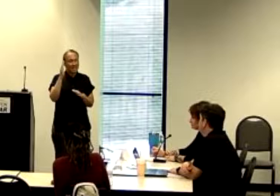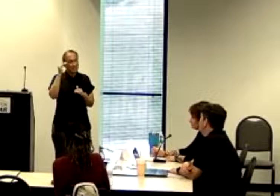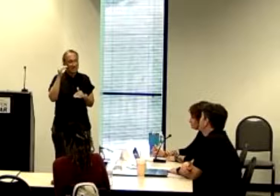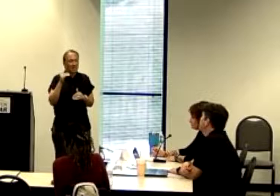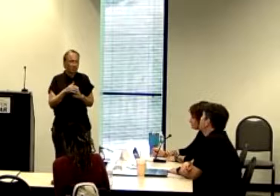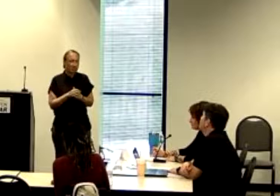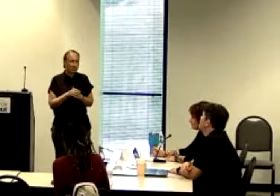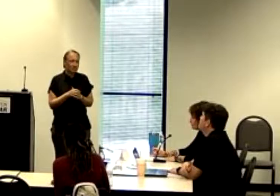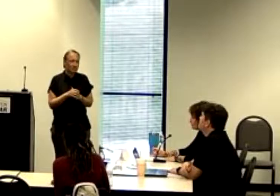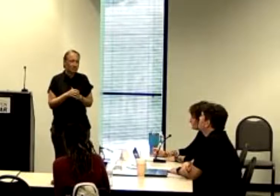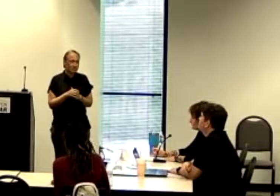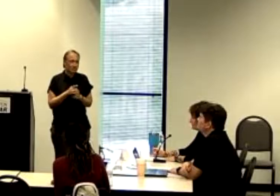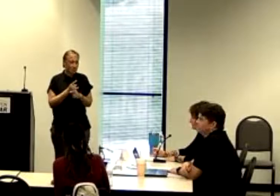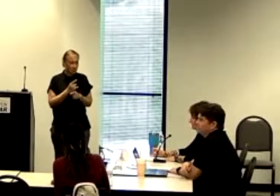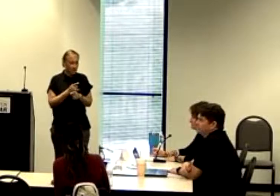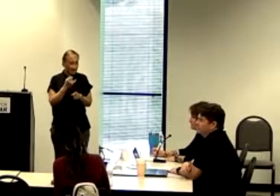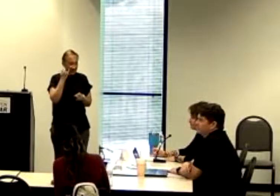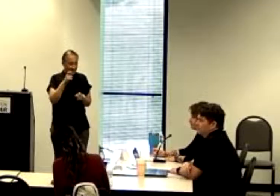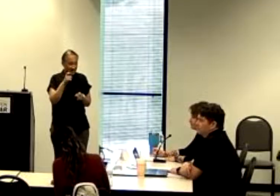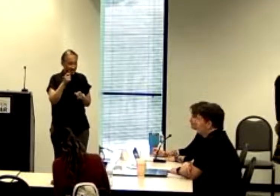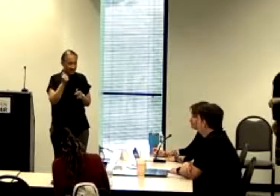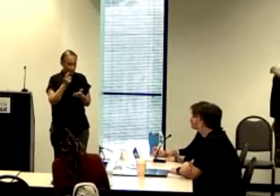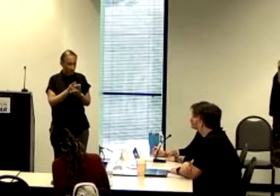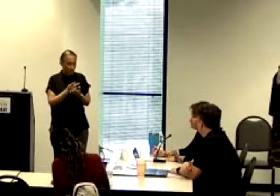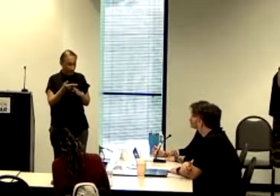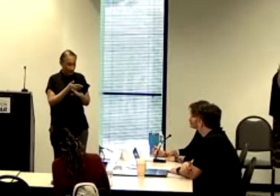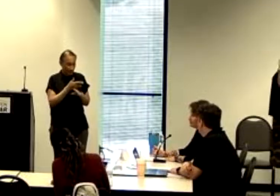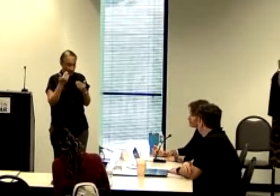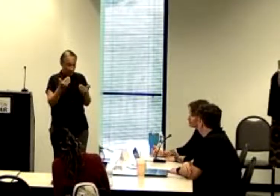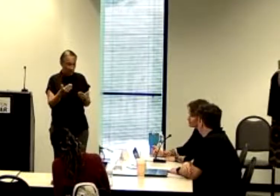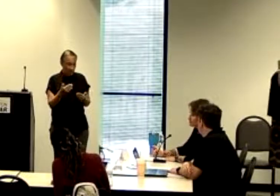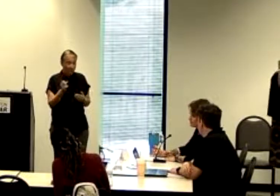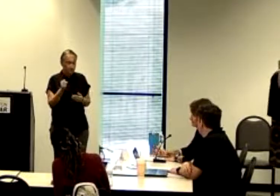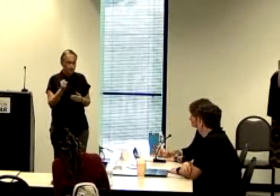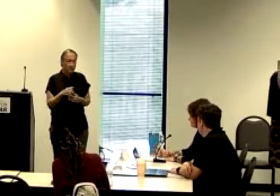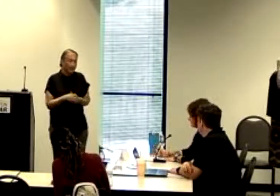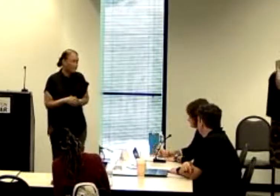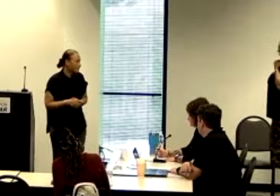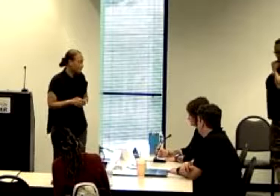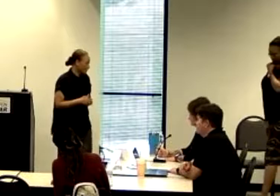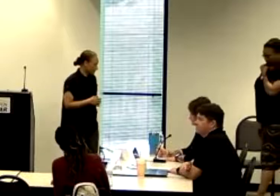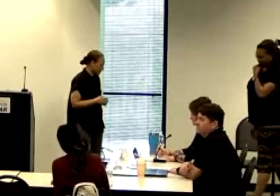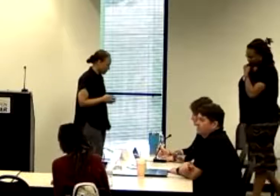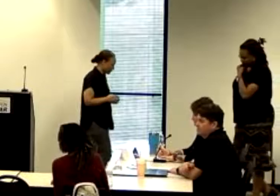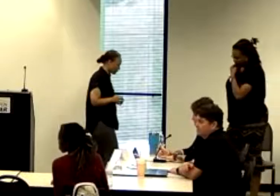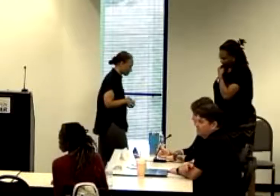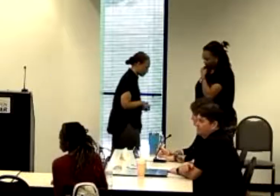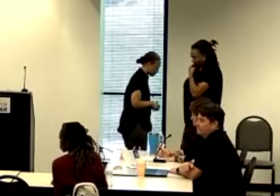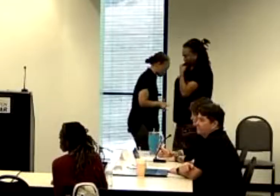expectations. Right, and if there needs to be an approval before they move forward with this Yes. work.